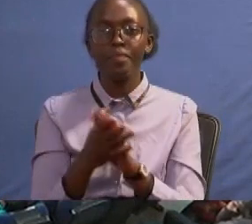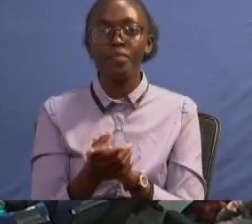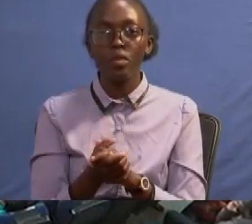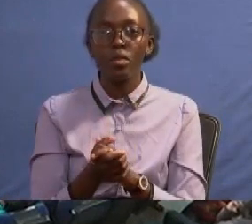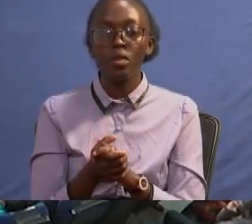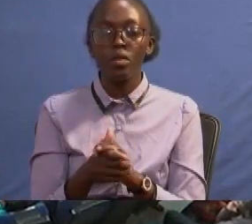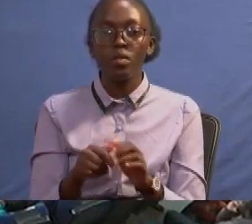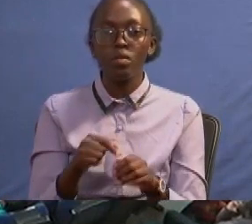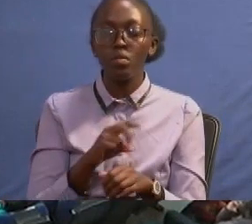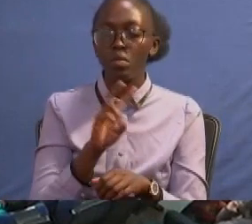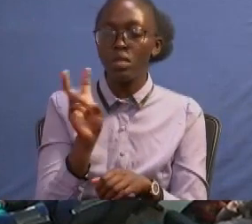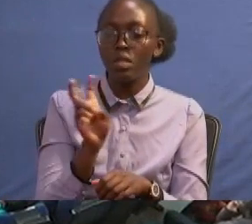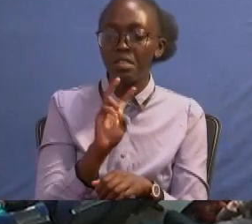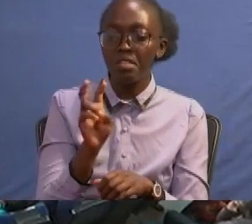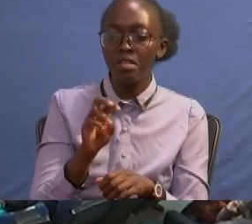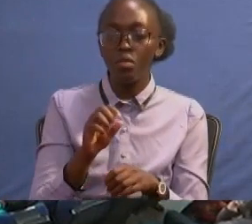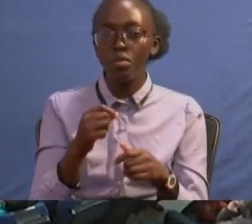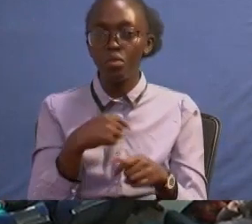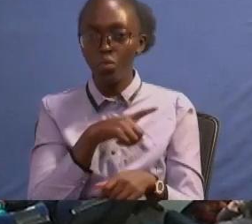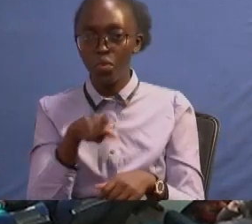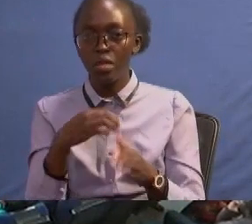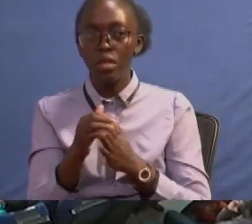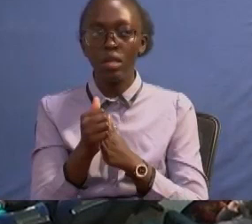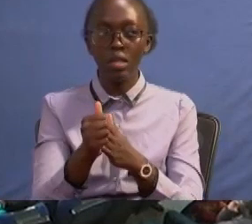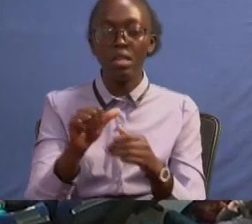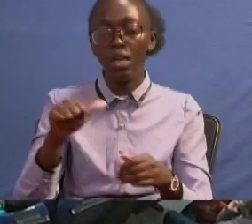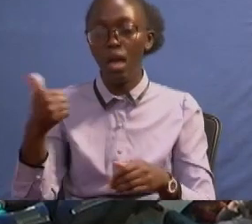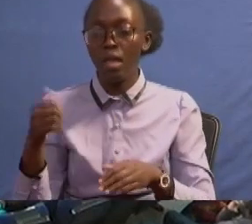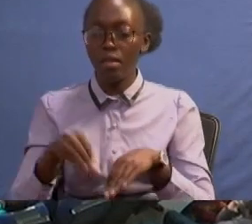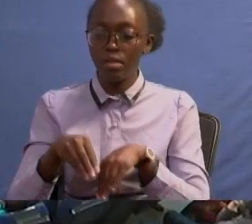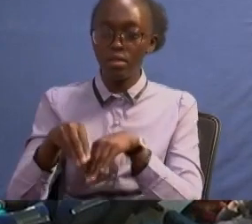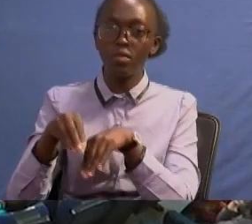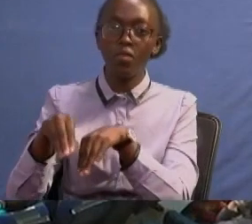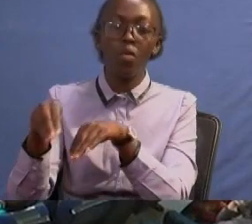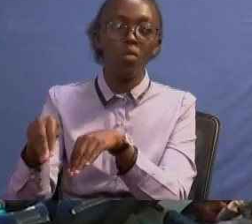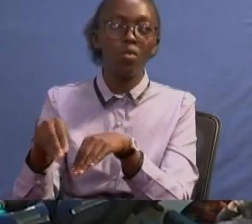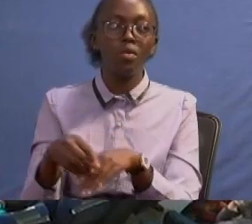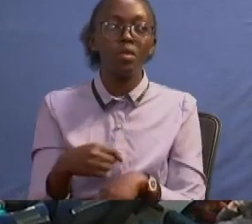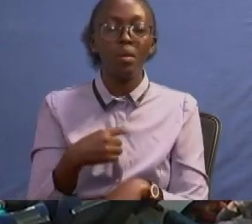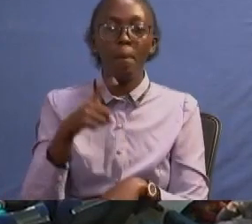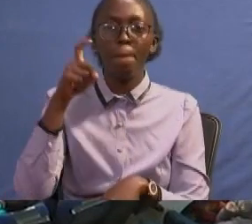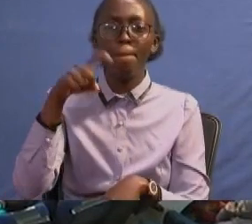We lead, others follow. And I must tell my son there,